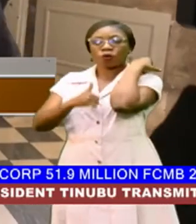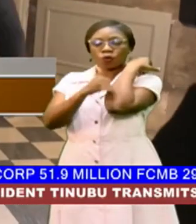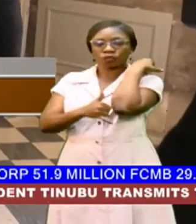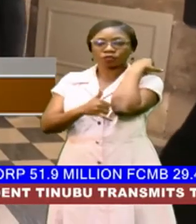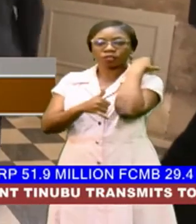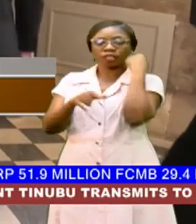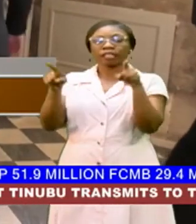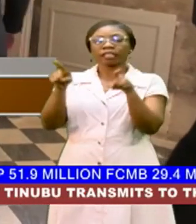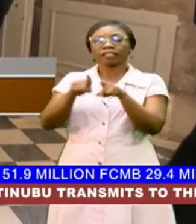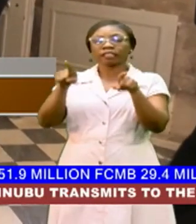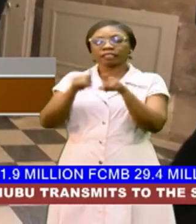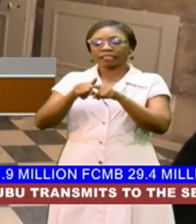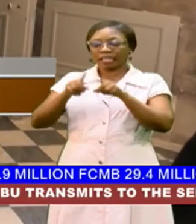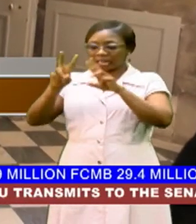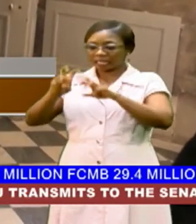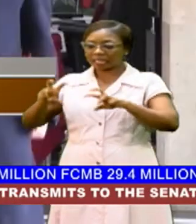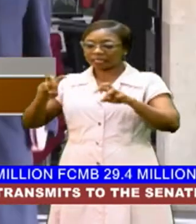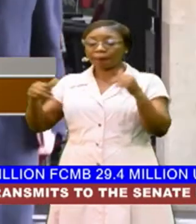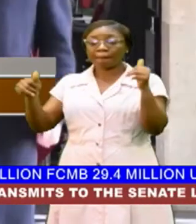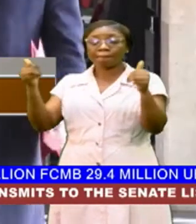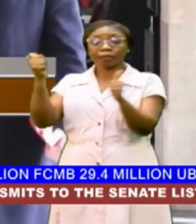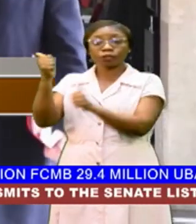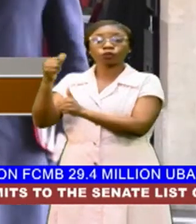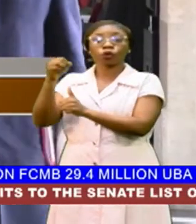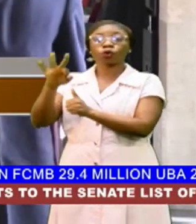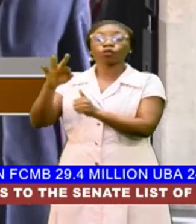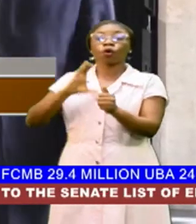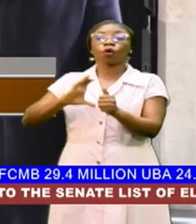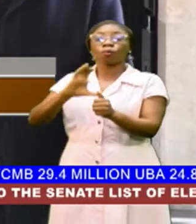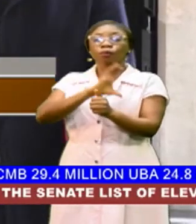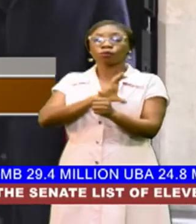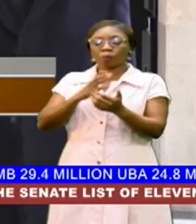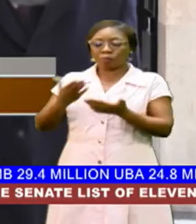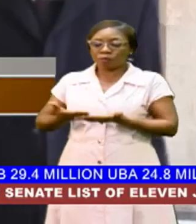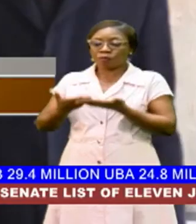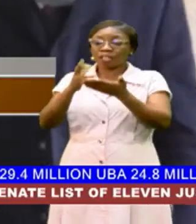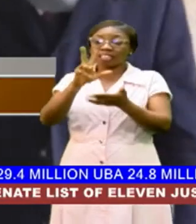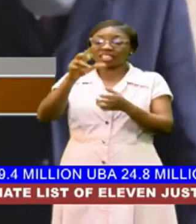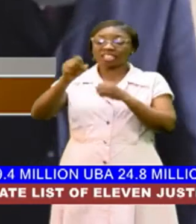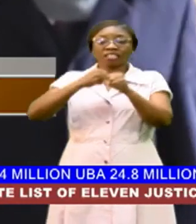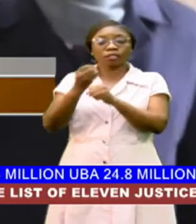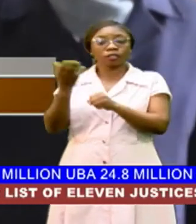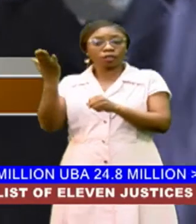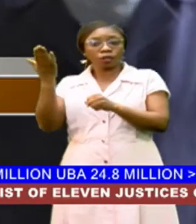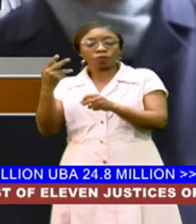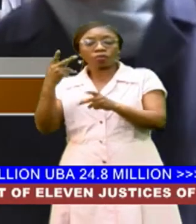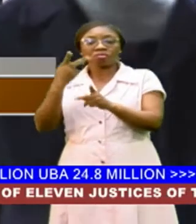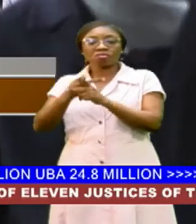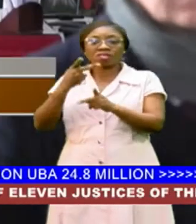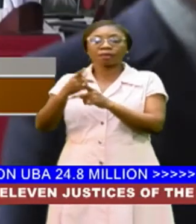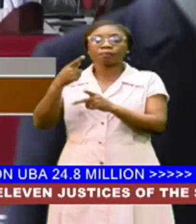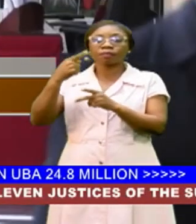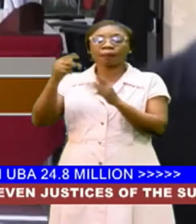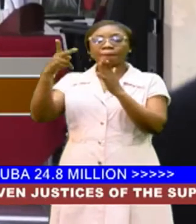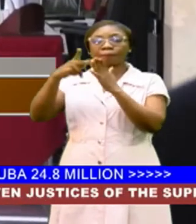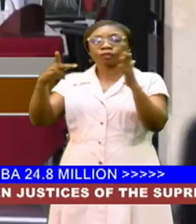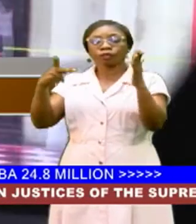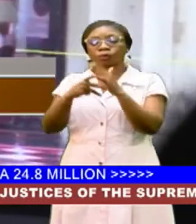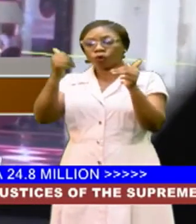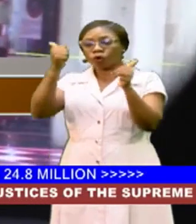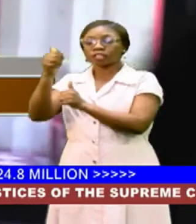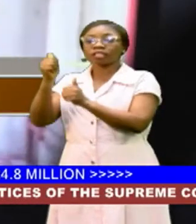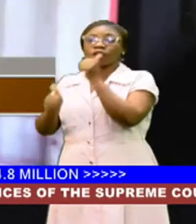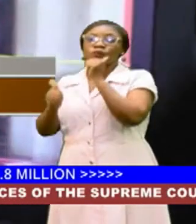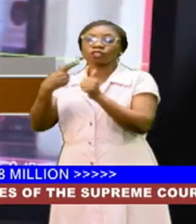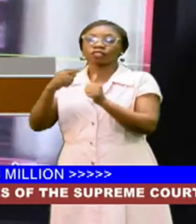The overhaul, based on a Commission proposal put forward 3 years ago, keeps the existing principle under which the